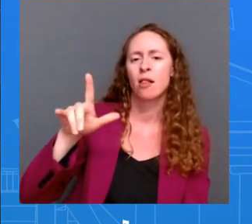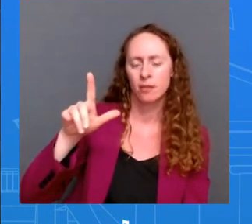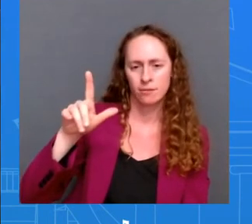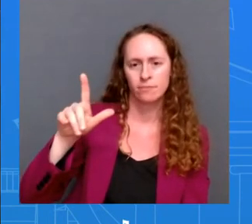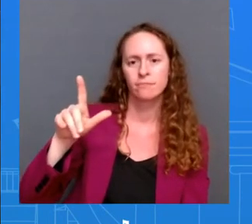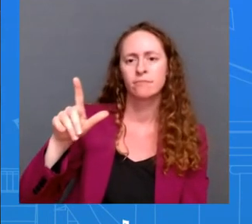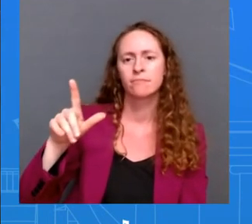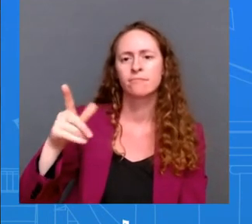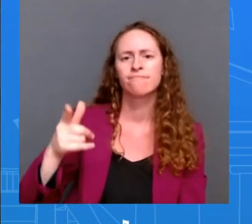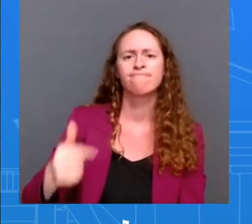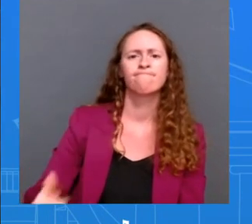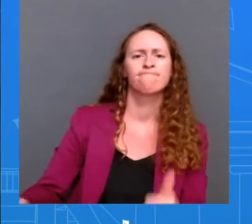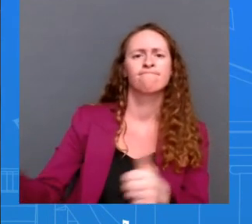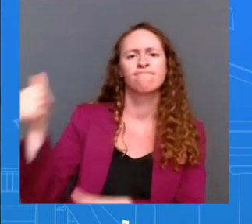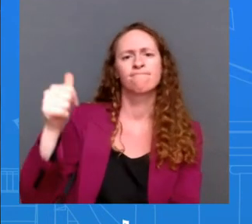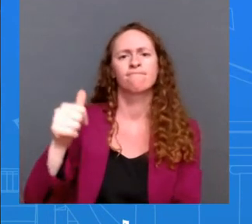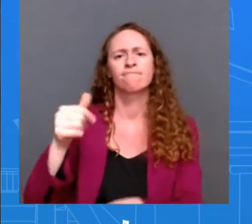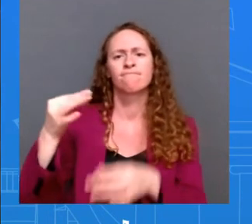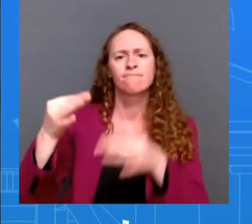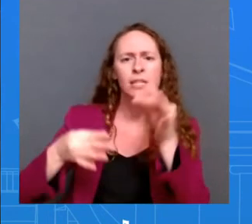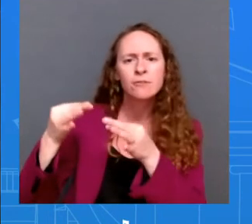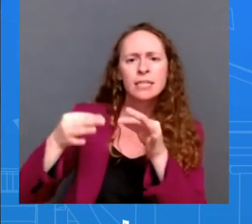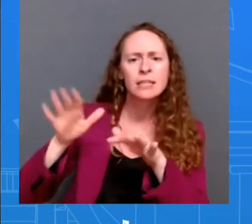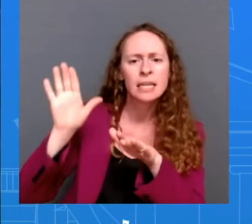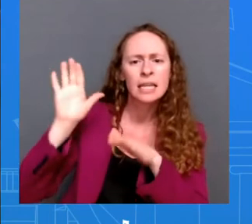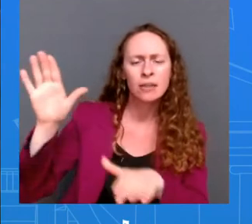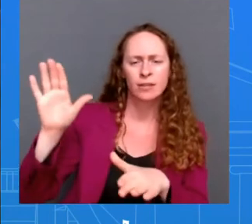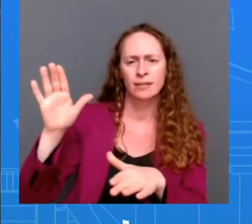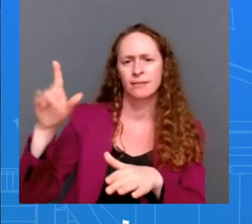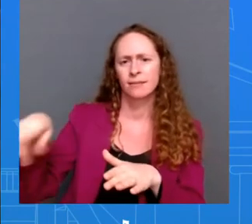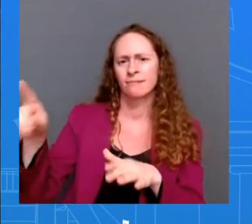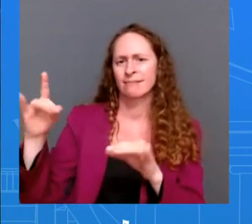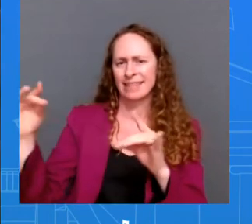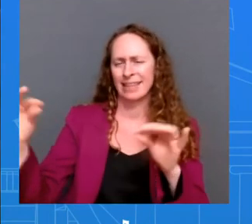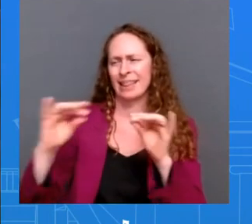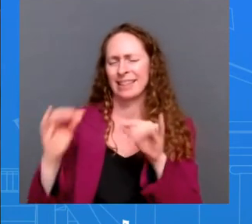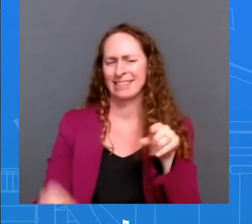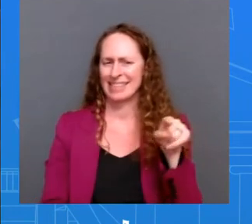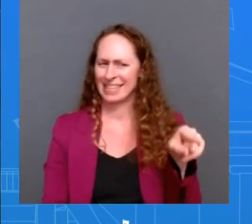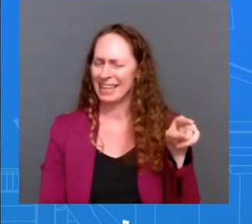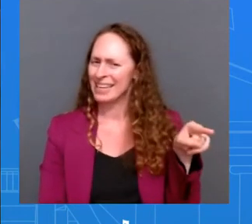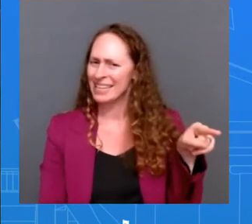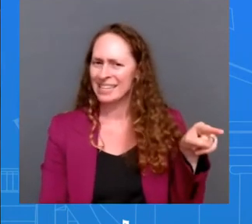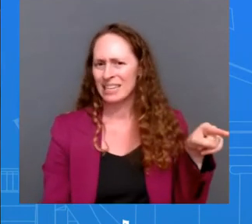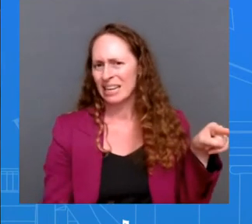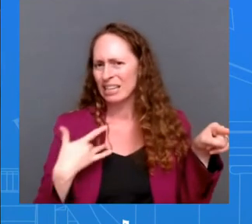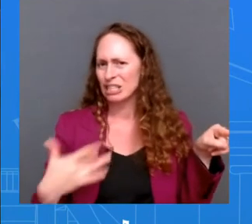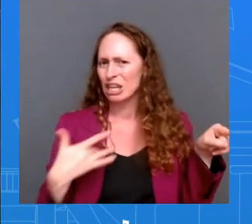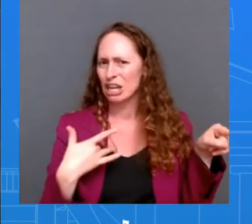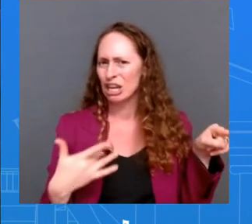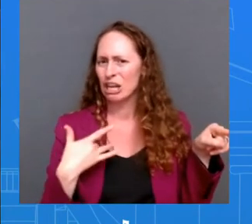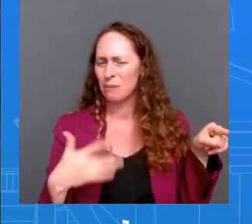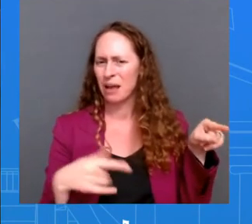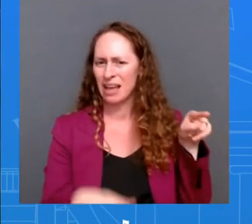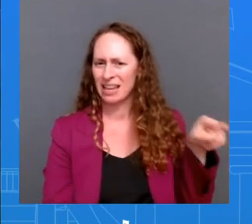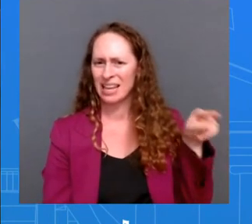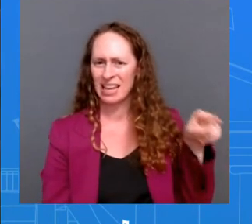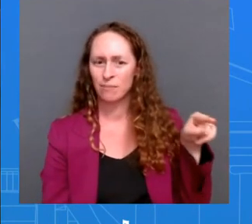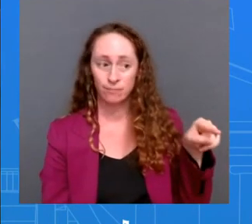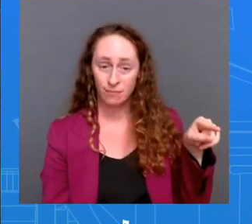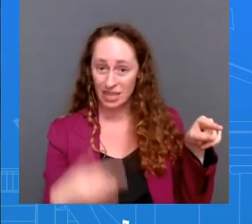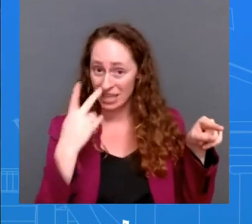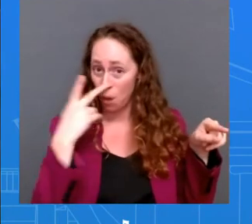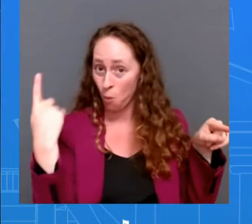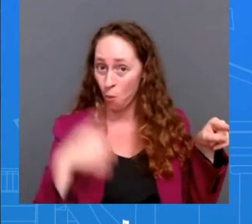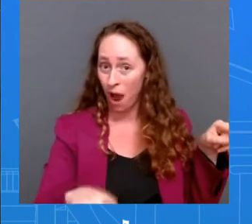was before some of the concerns that have been raised in recent days about January 6th, and she said that she would follow up on that. I'm wondering, have